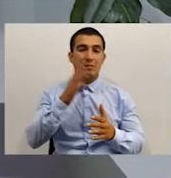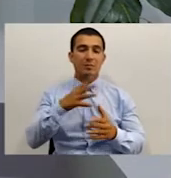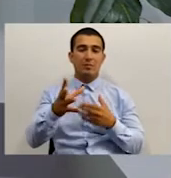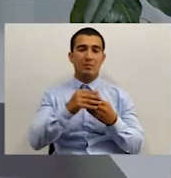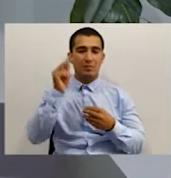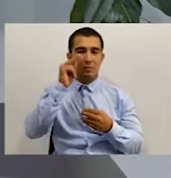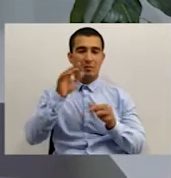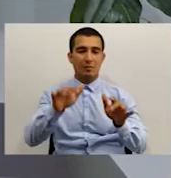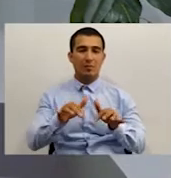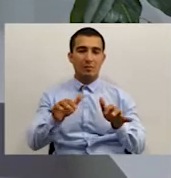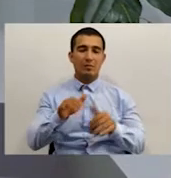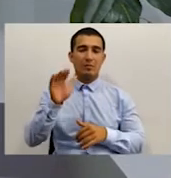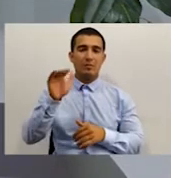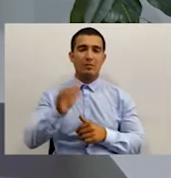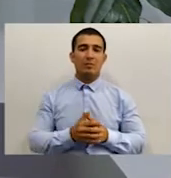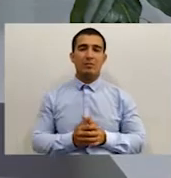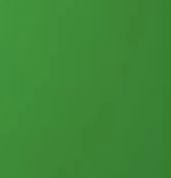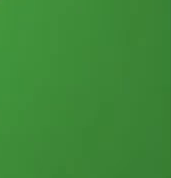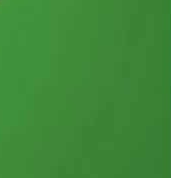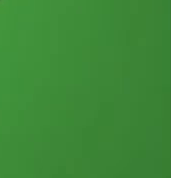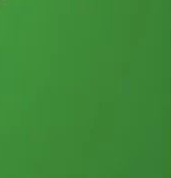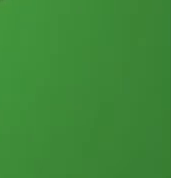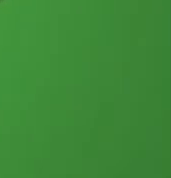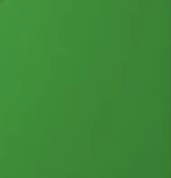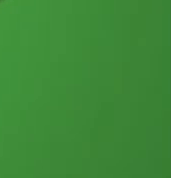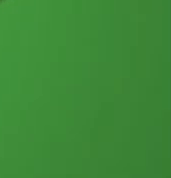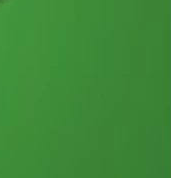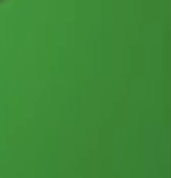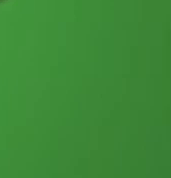yetdi. Birgalikda biz dasturlashni o'rganamiz. Salomat bo'ling.